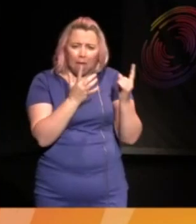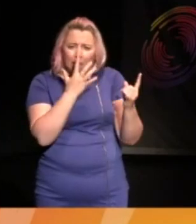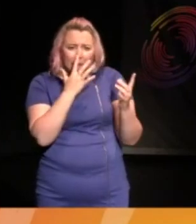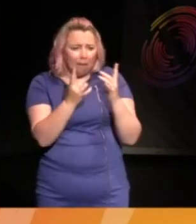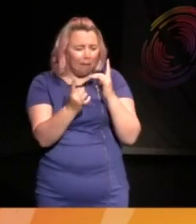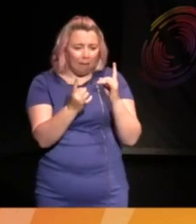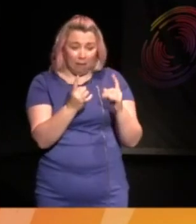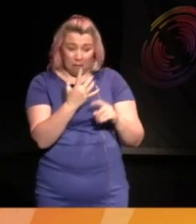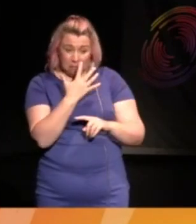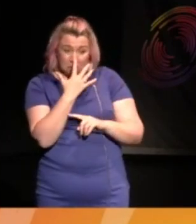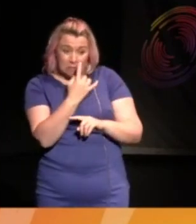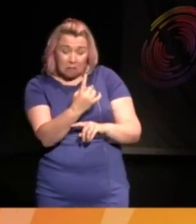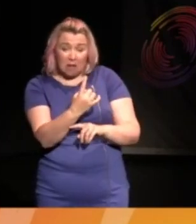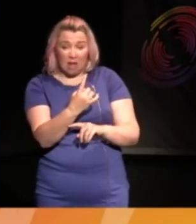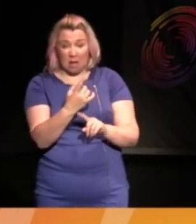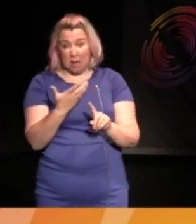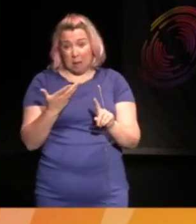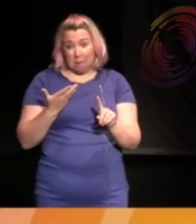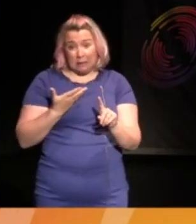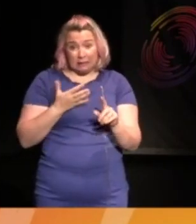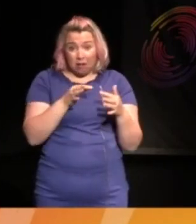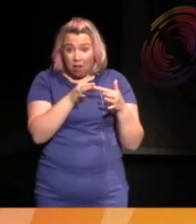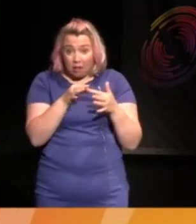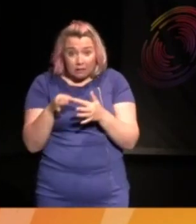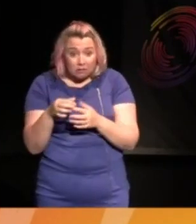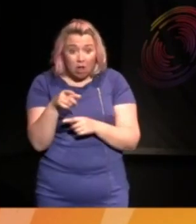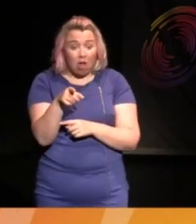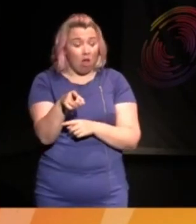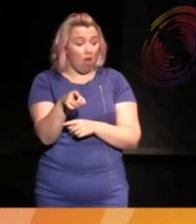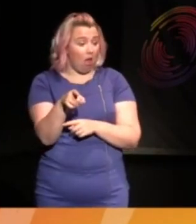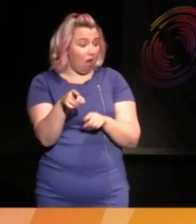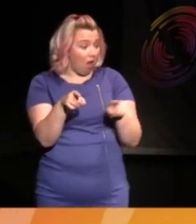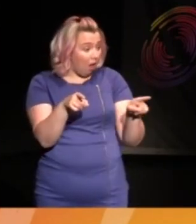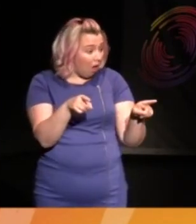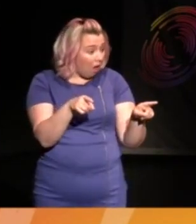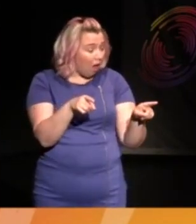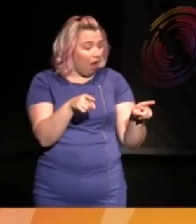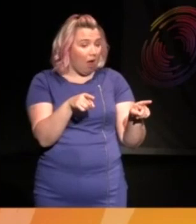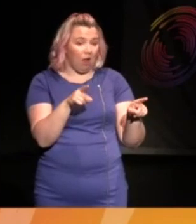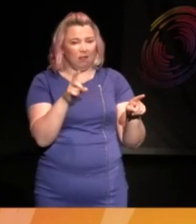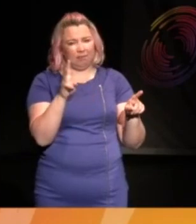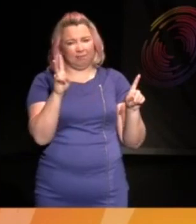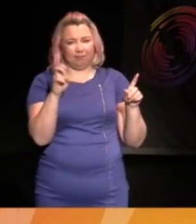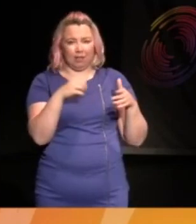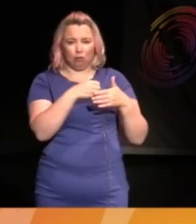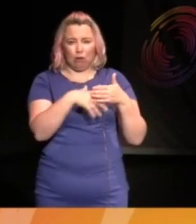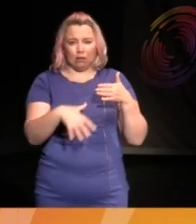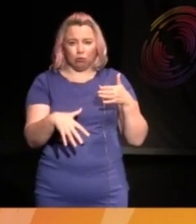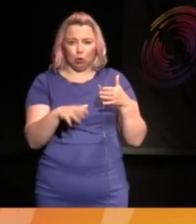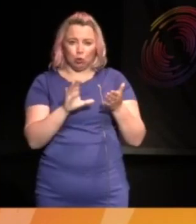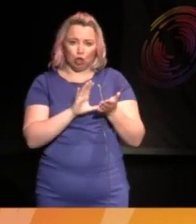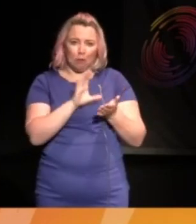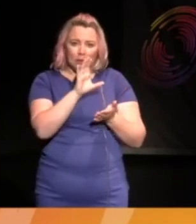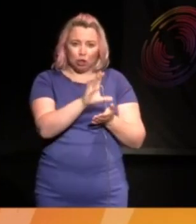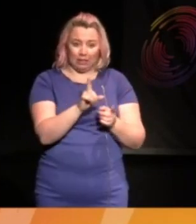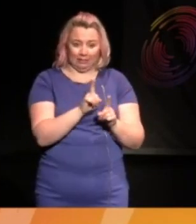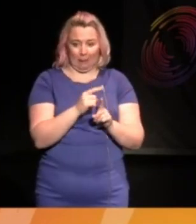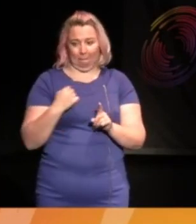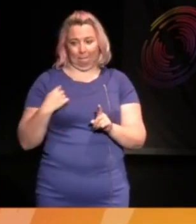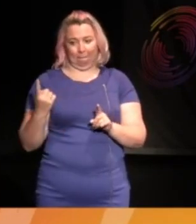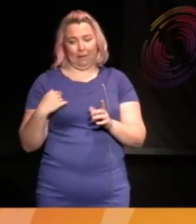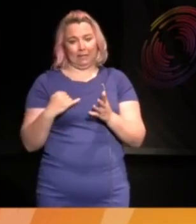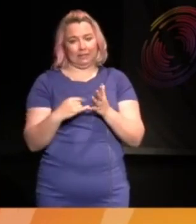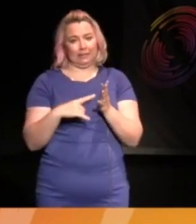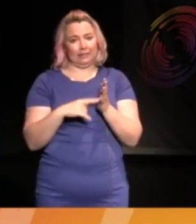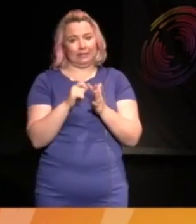was civic and business leaders in the room with grassroots commissioners, like myself and Stef, and